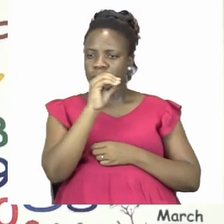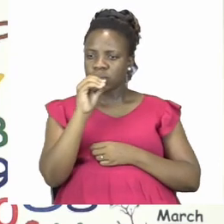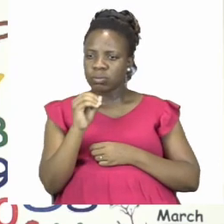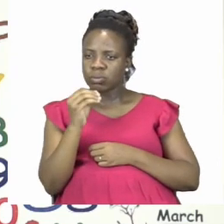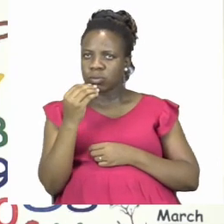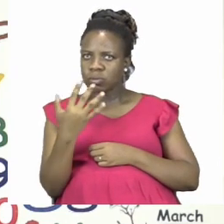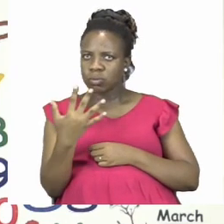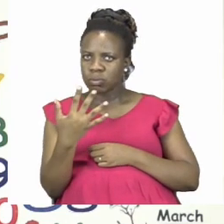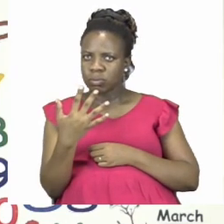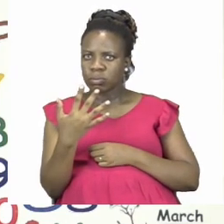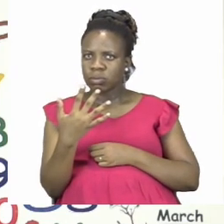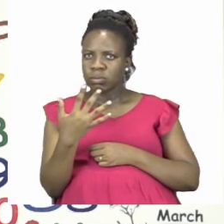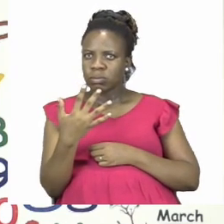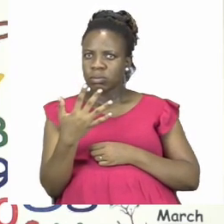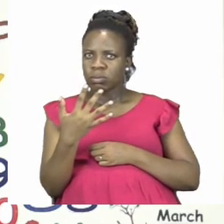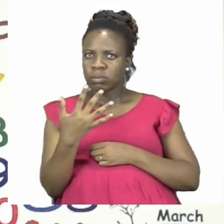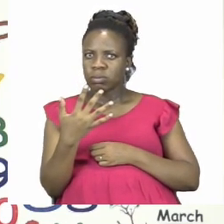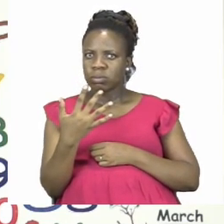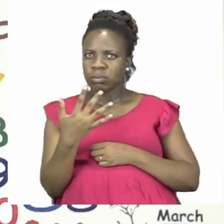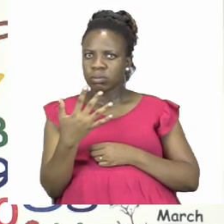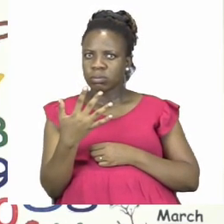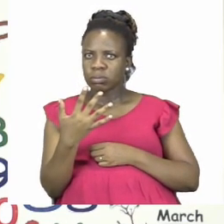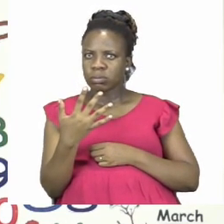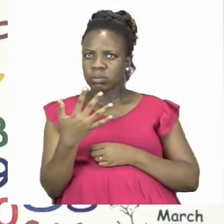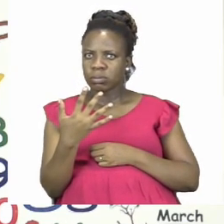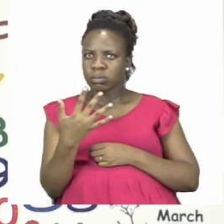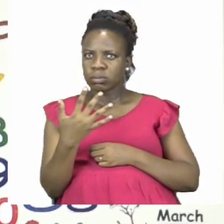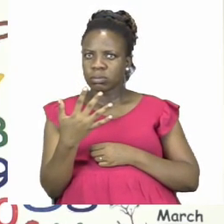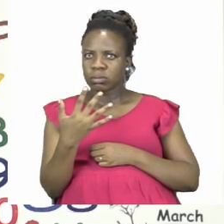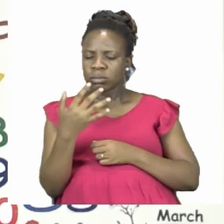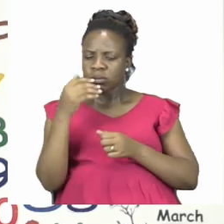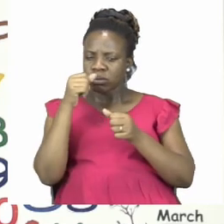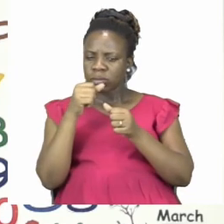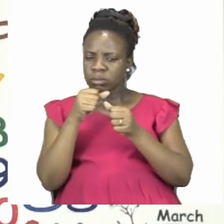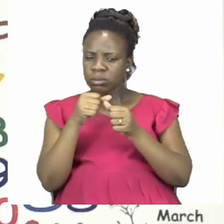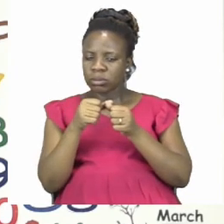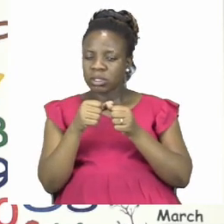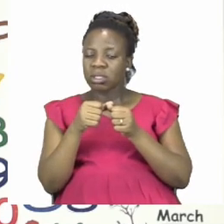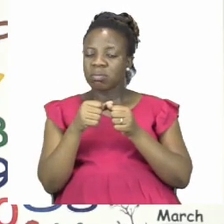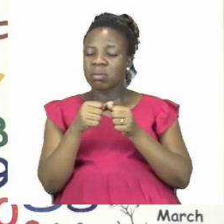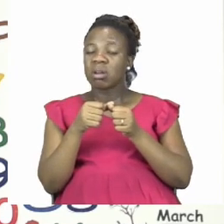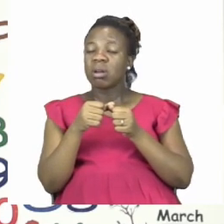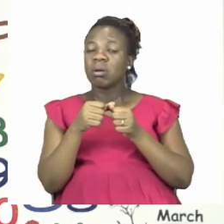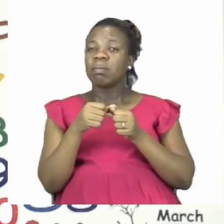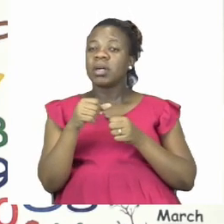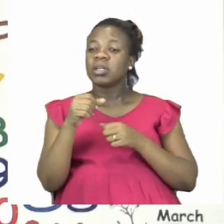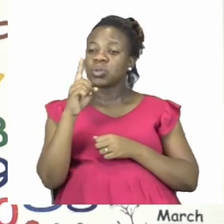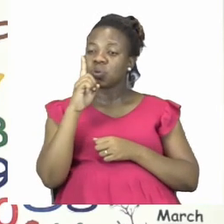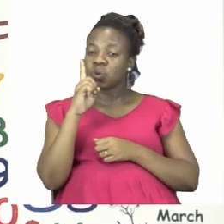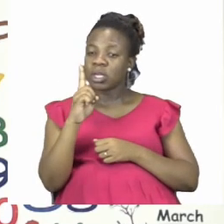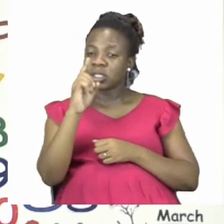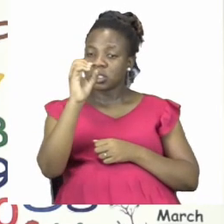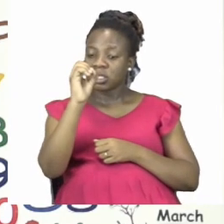it more simple for us is that if we remember to just add the 0. So if we